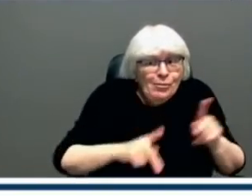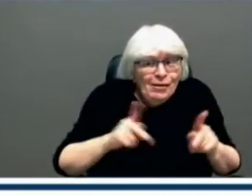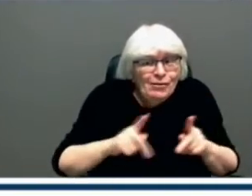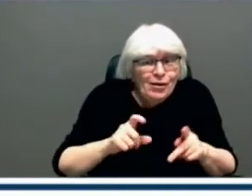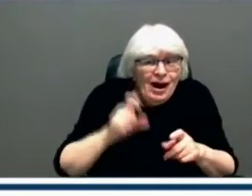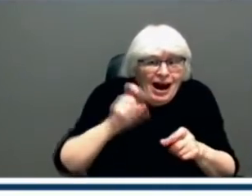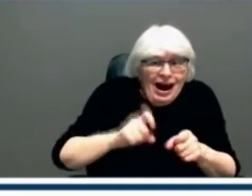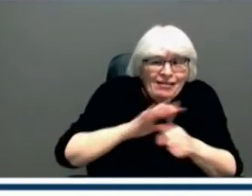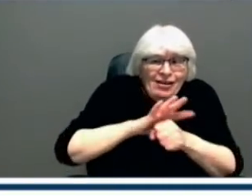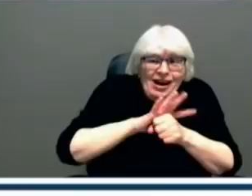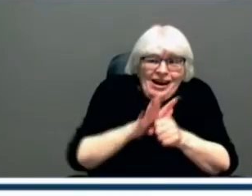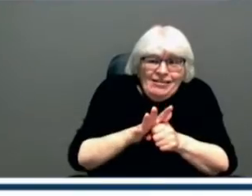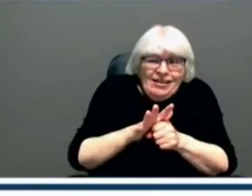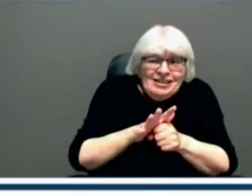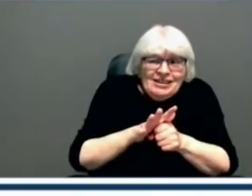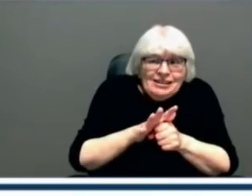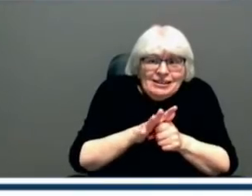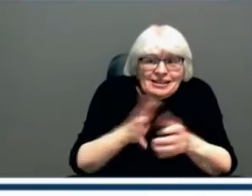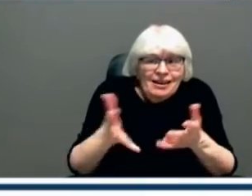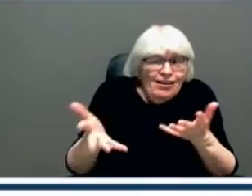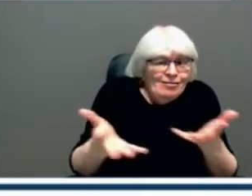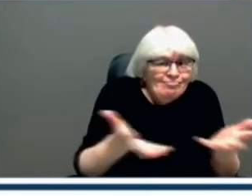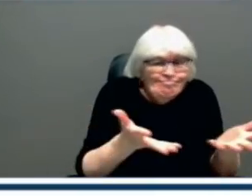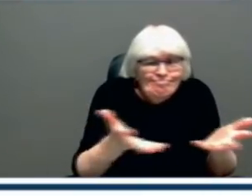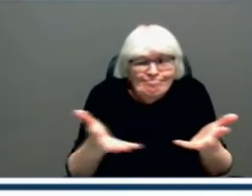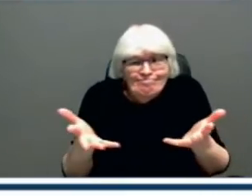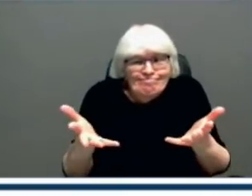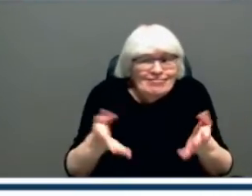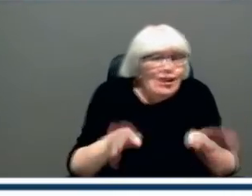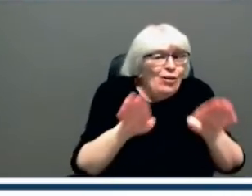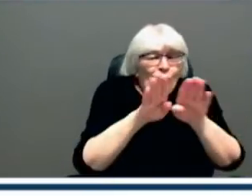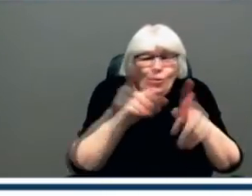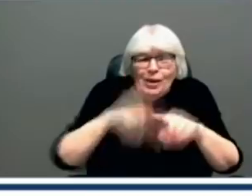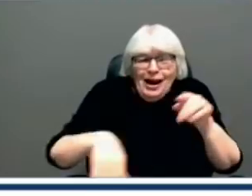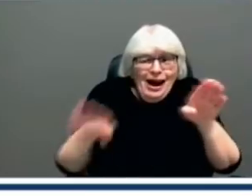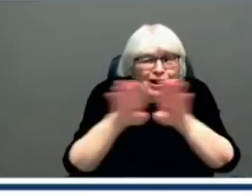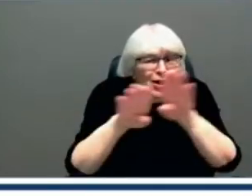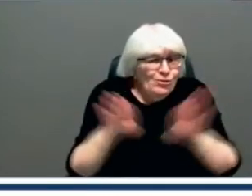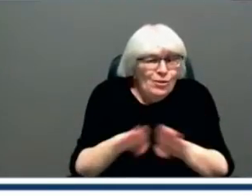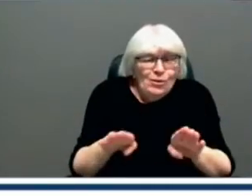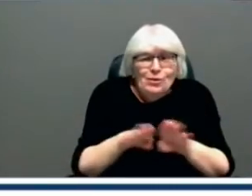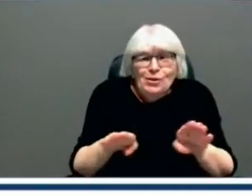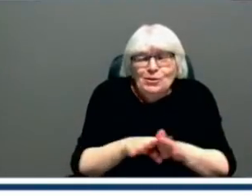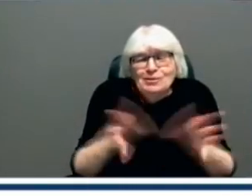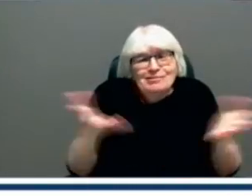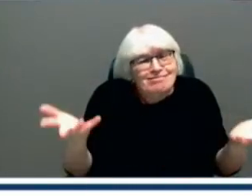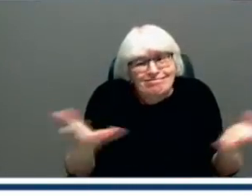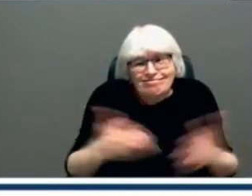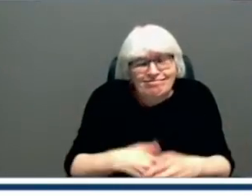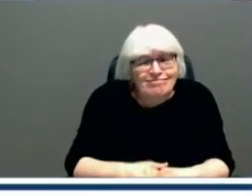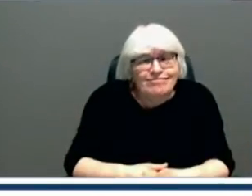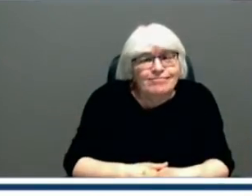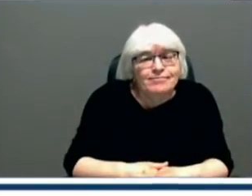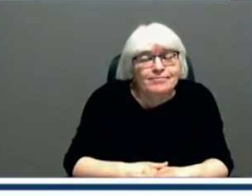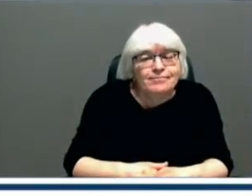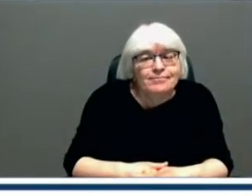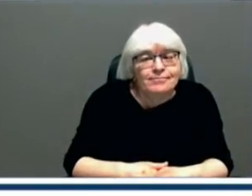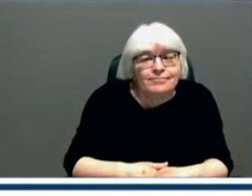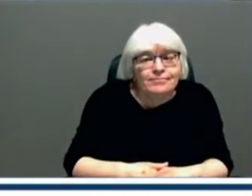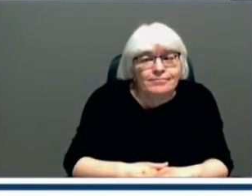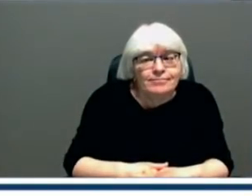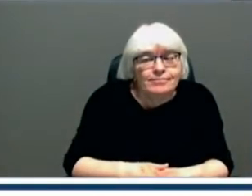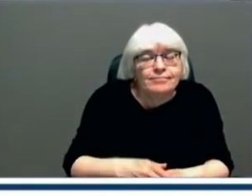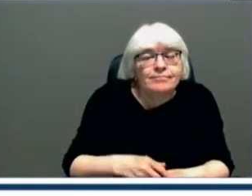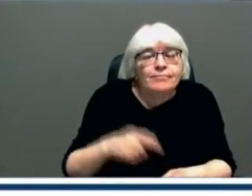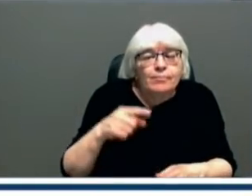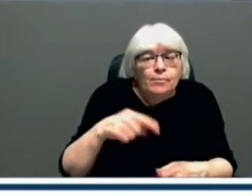harms on the other side with our restrictions. Maybe I'll just add that in the Epi report, you'll see